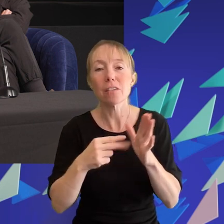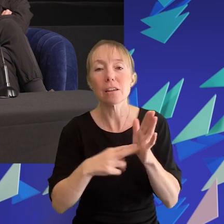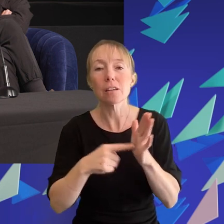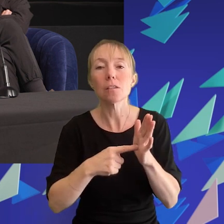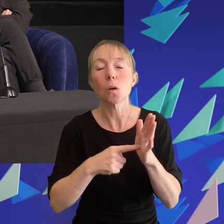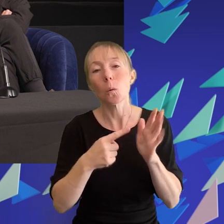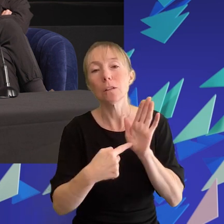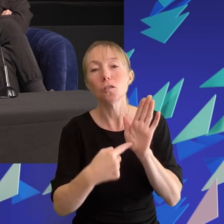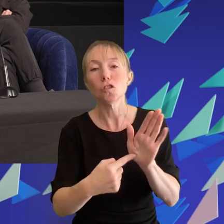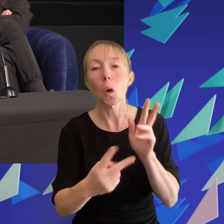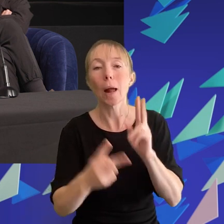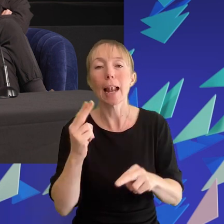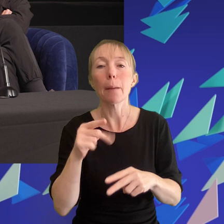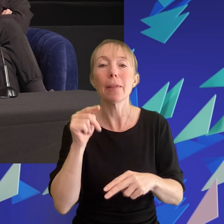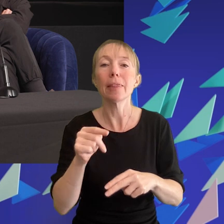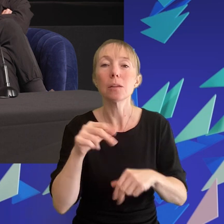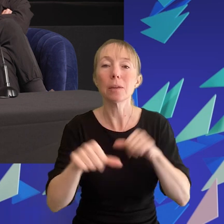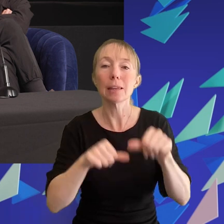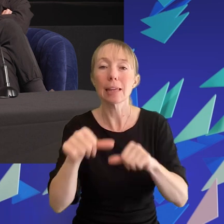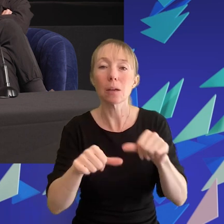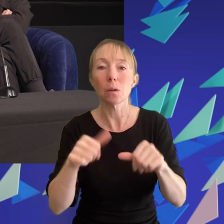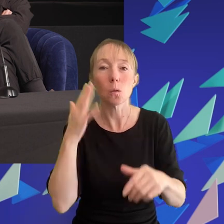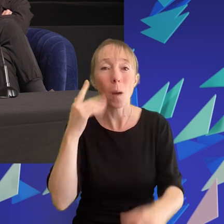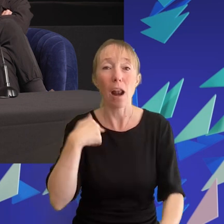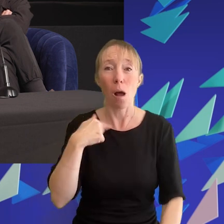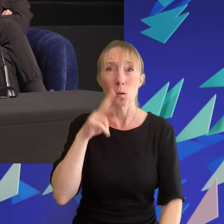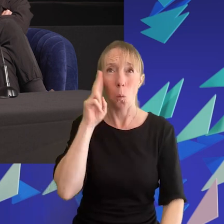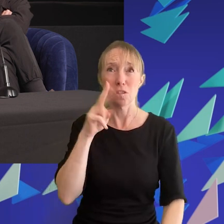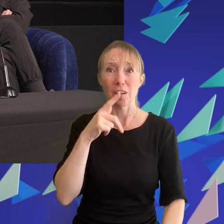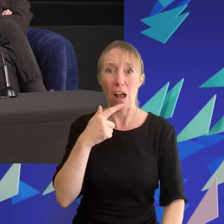clip. This was the sequence where my jaw hit the floor